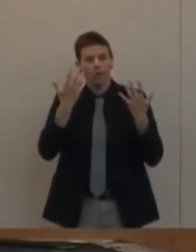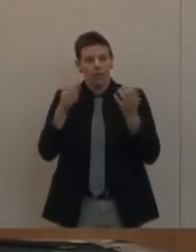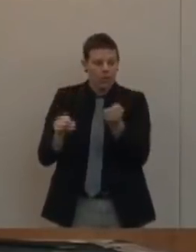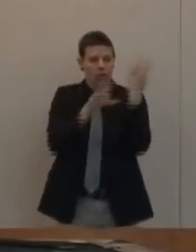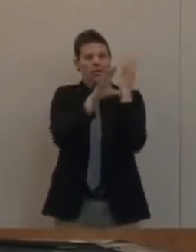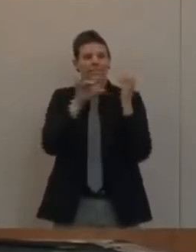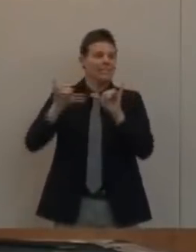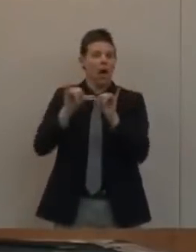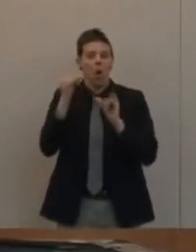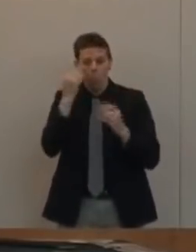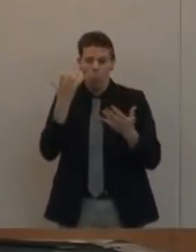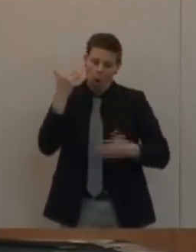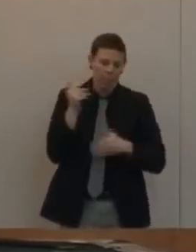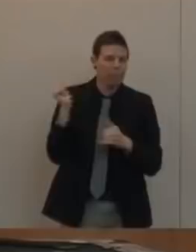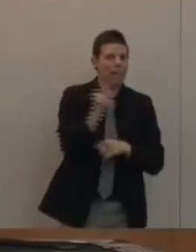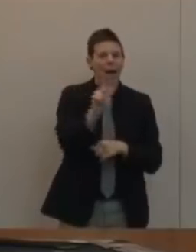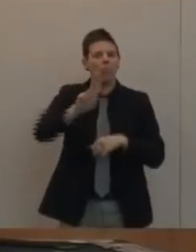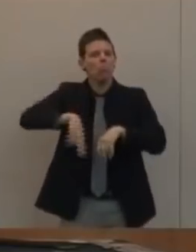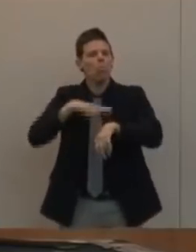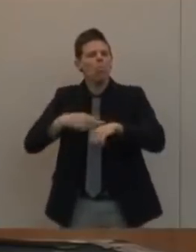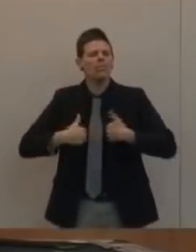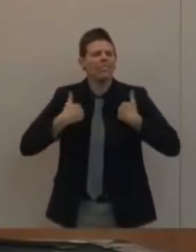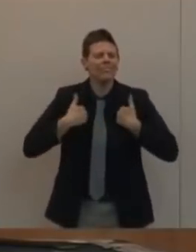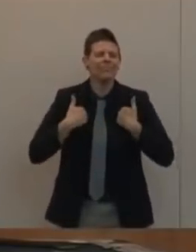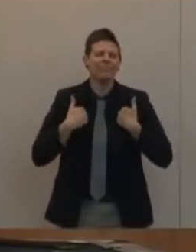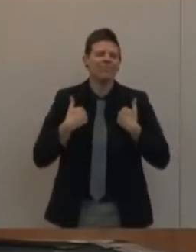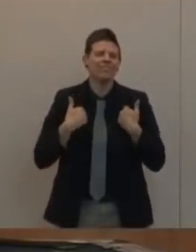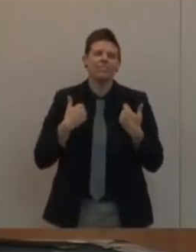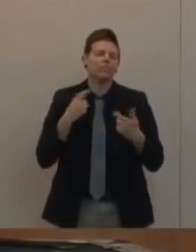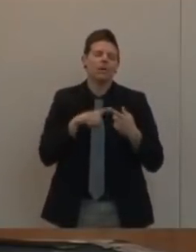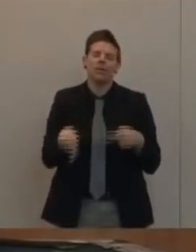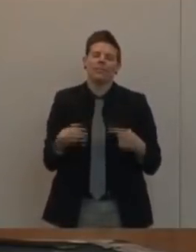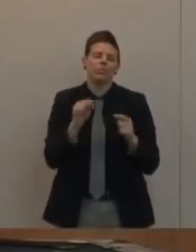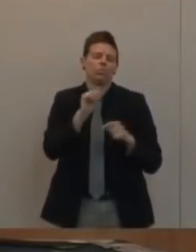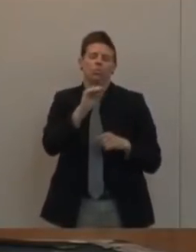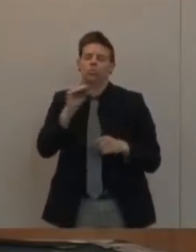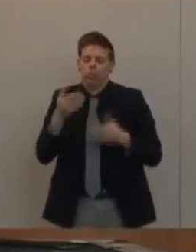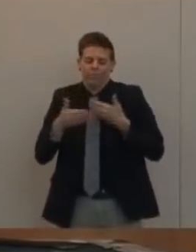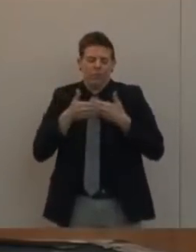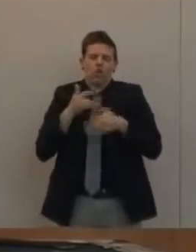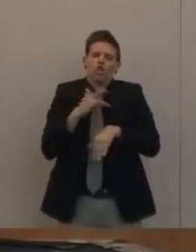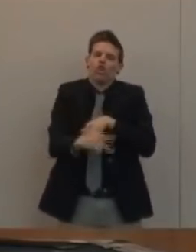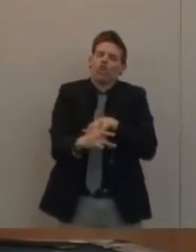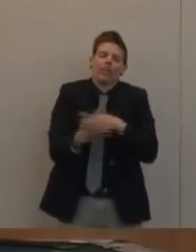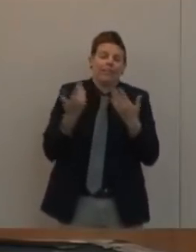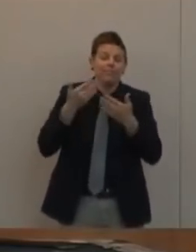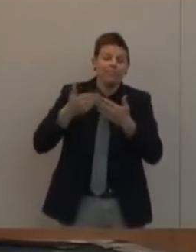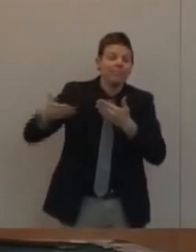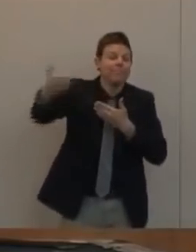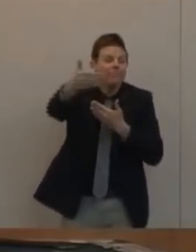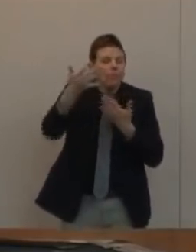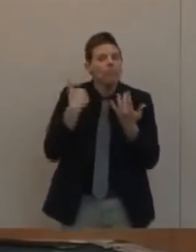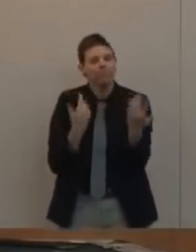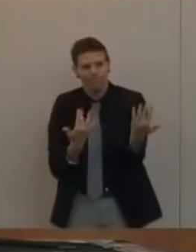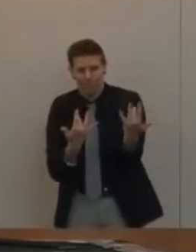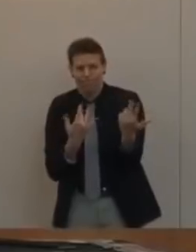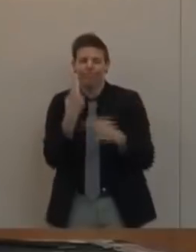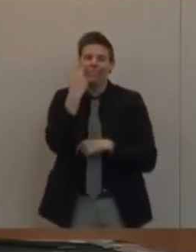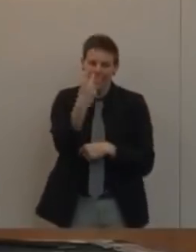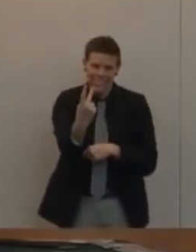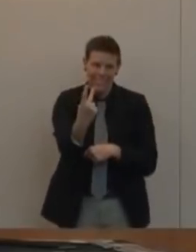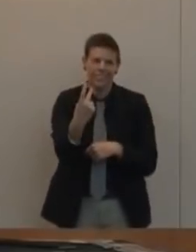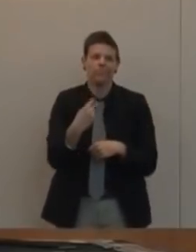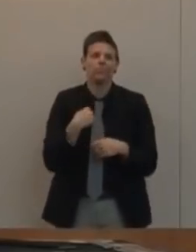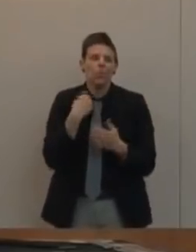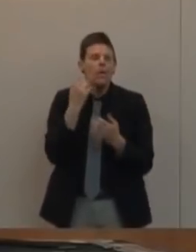return to work. And it is way too soon to talk about when that is. But we are clear we need to start making some of